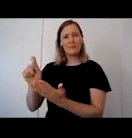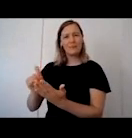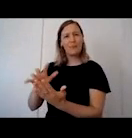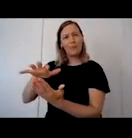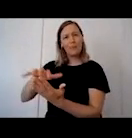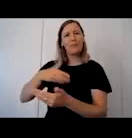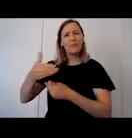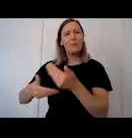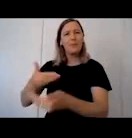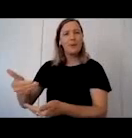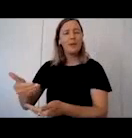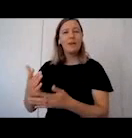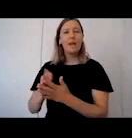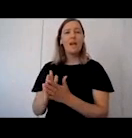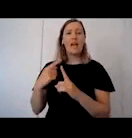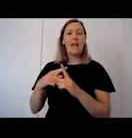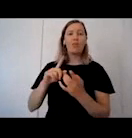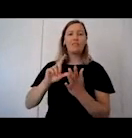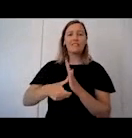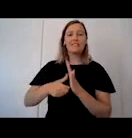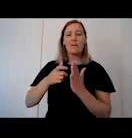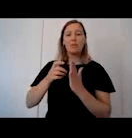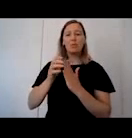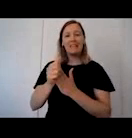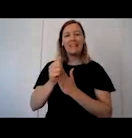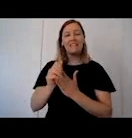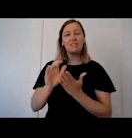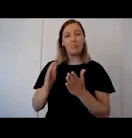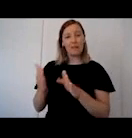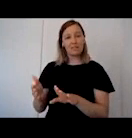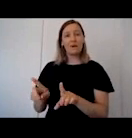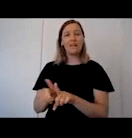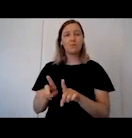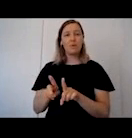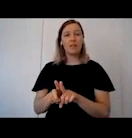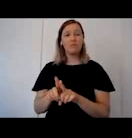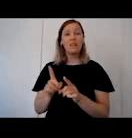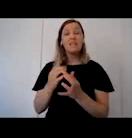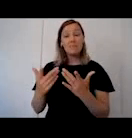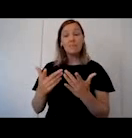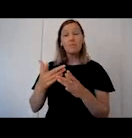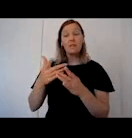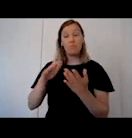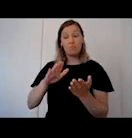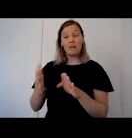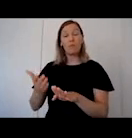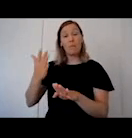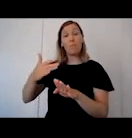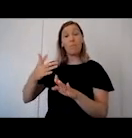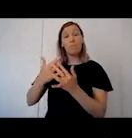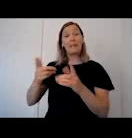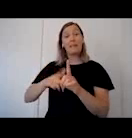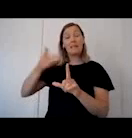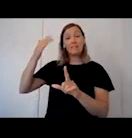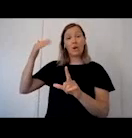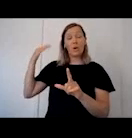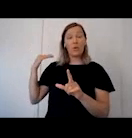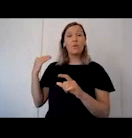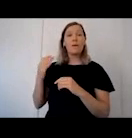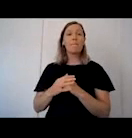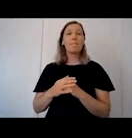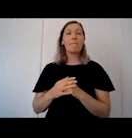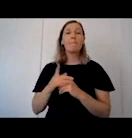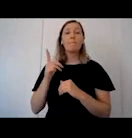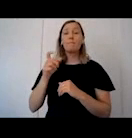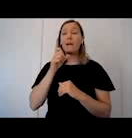of disabled leaders who've passed sometimes many years ago to bring that forward. But if you go back and look at the New